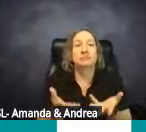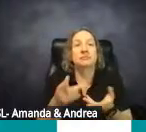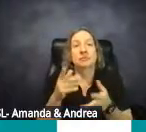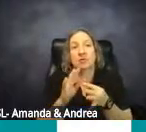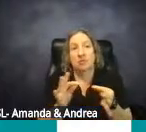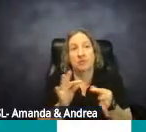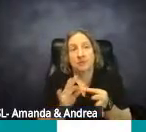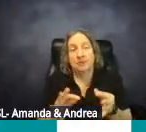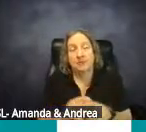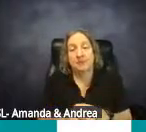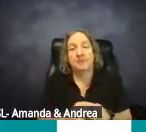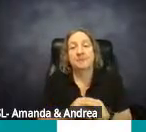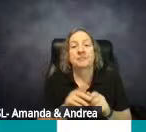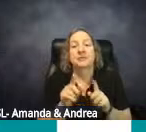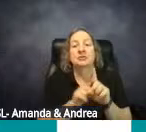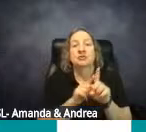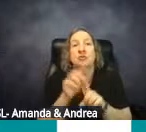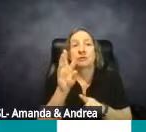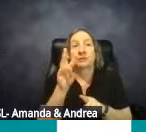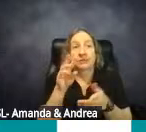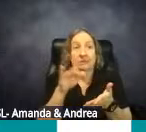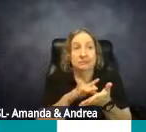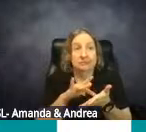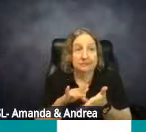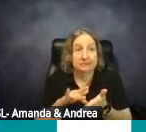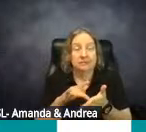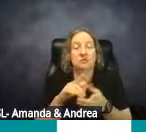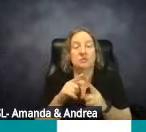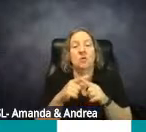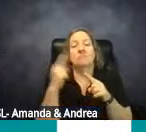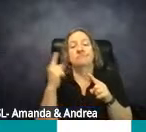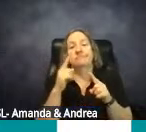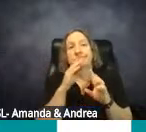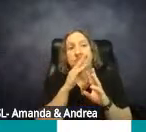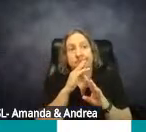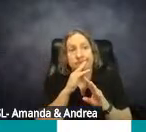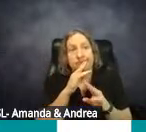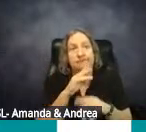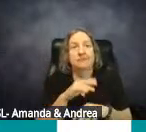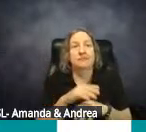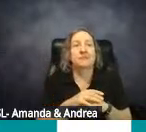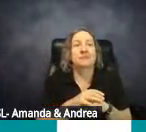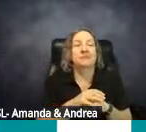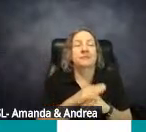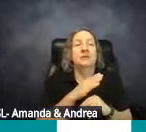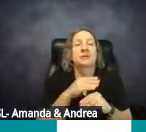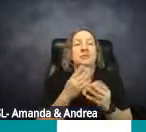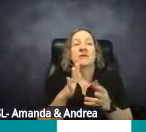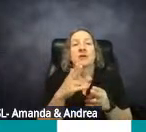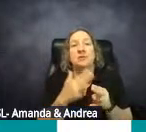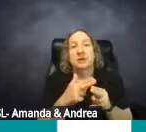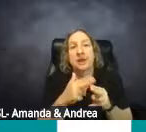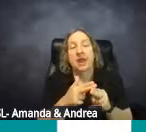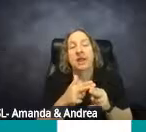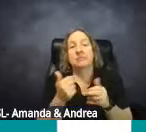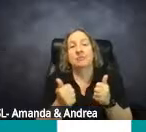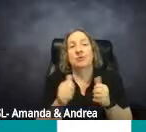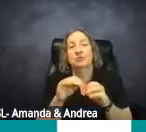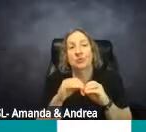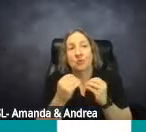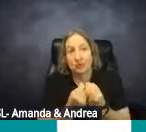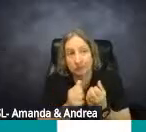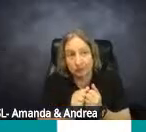comment. Dial *6 to unmute yourself. Please provide your name and